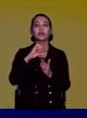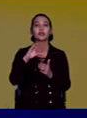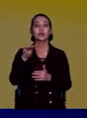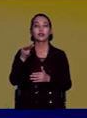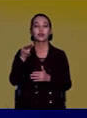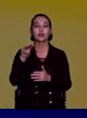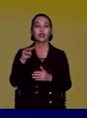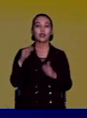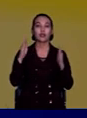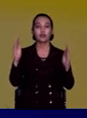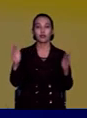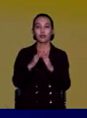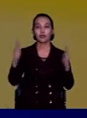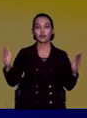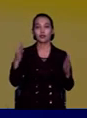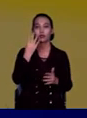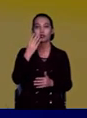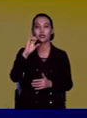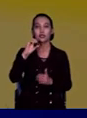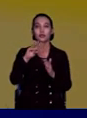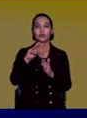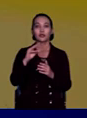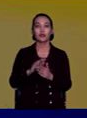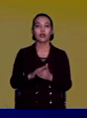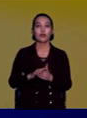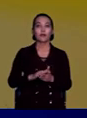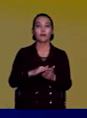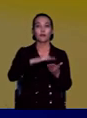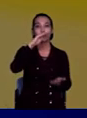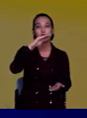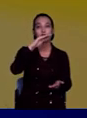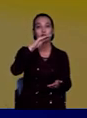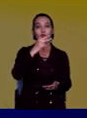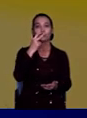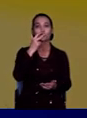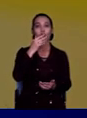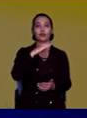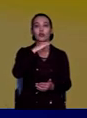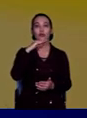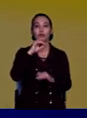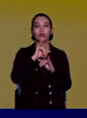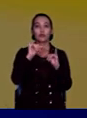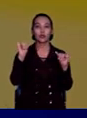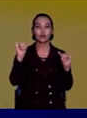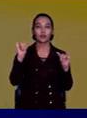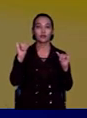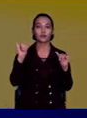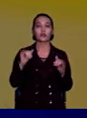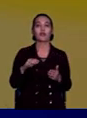4 sm. Uning bo'yini 3 marta orttirib, perimetrini va yuzini